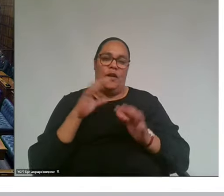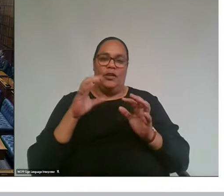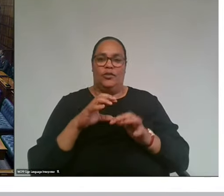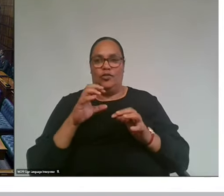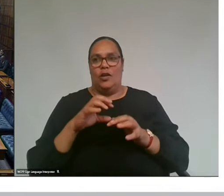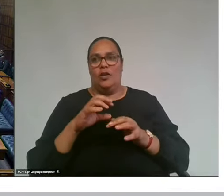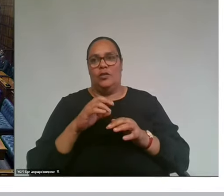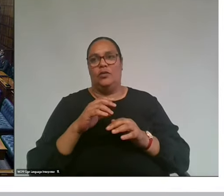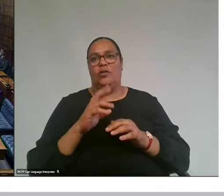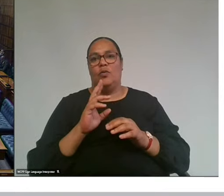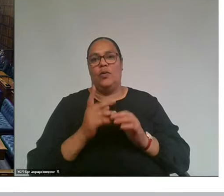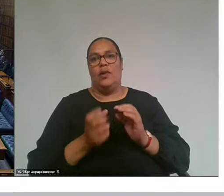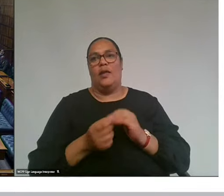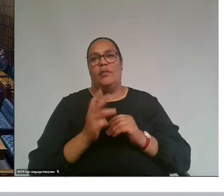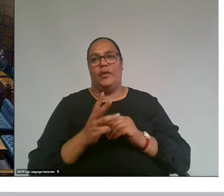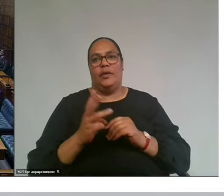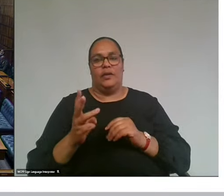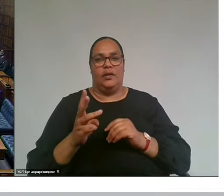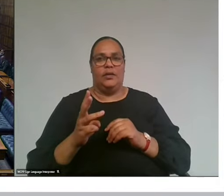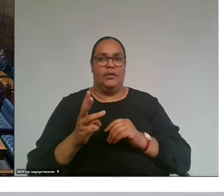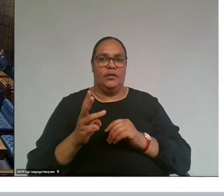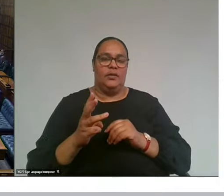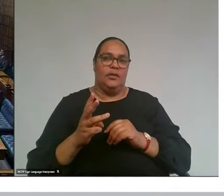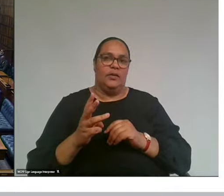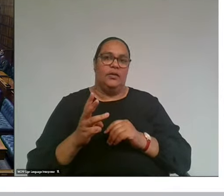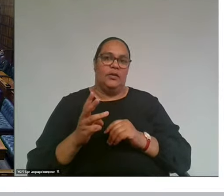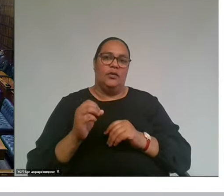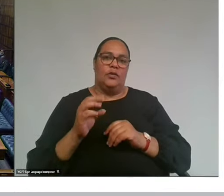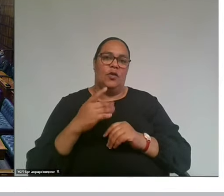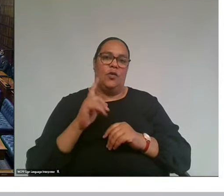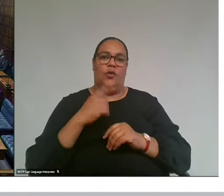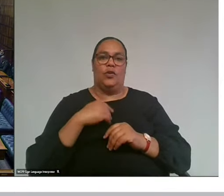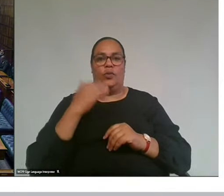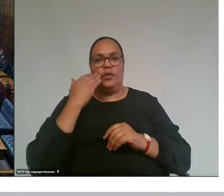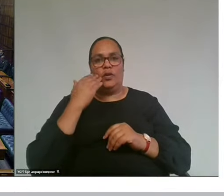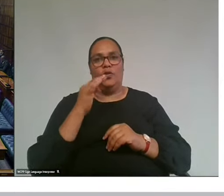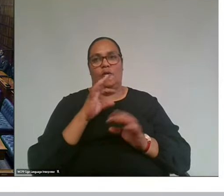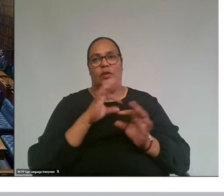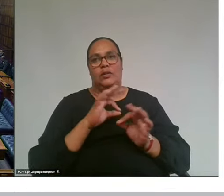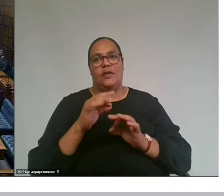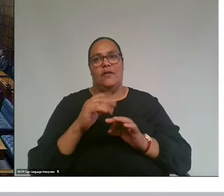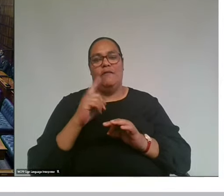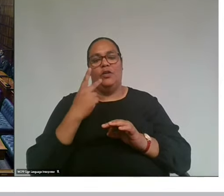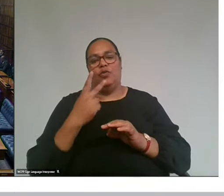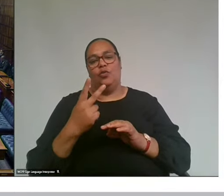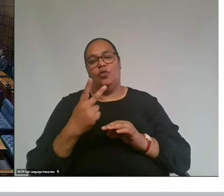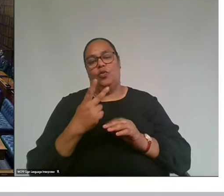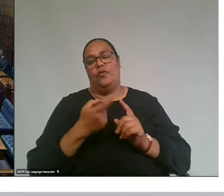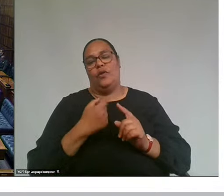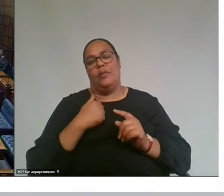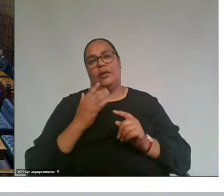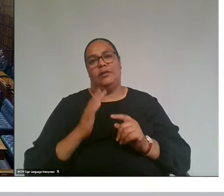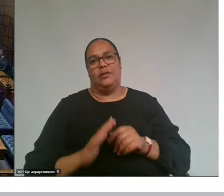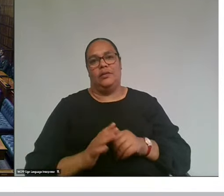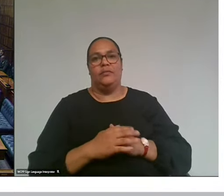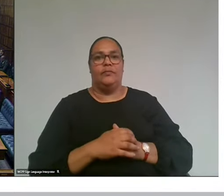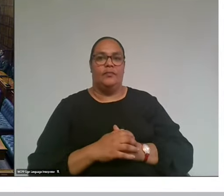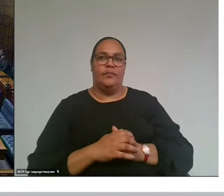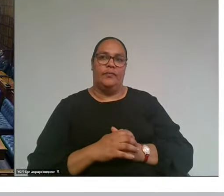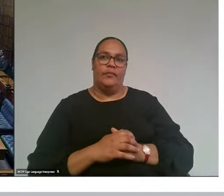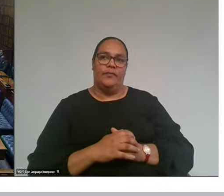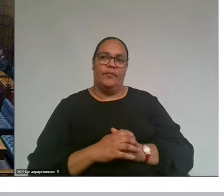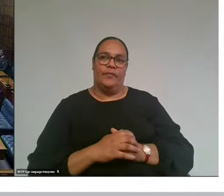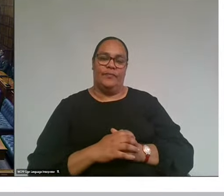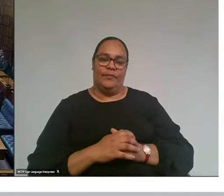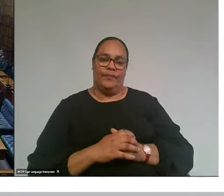droughts will reoccur that that that that that that we know those are the first two proposals from my side thank you